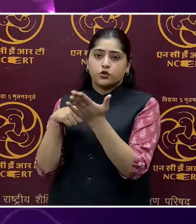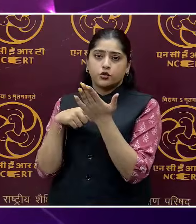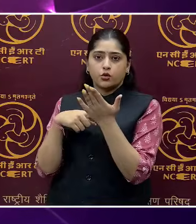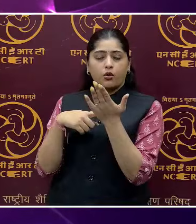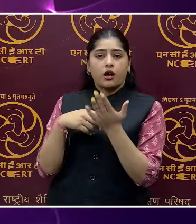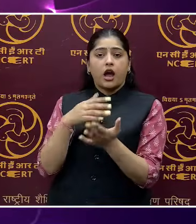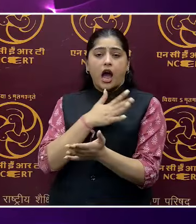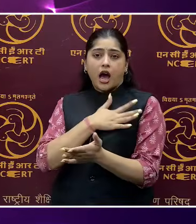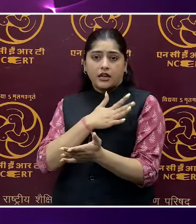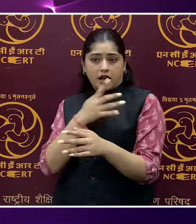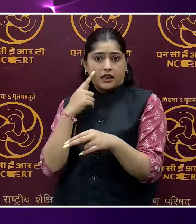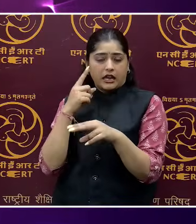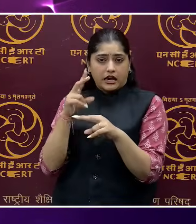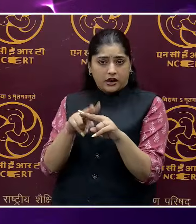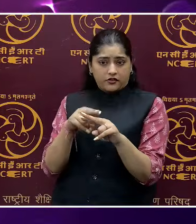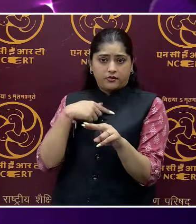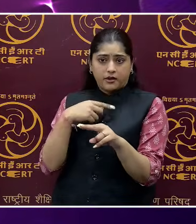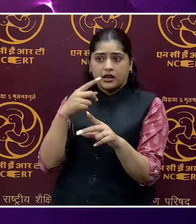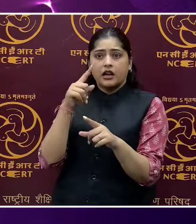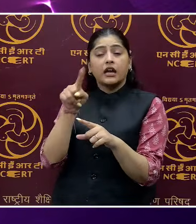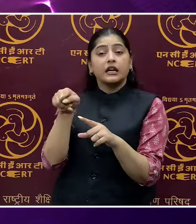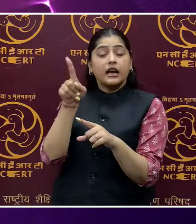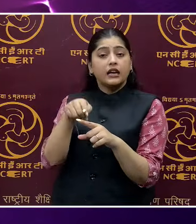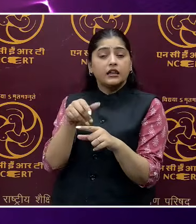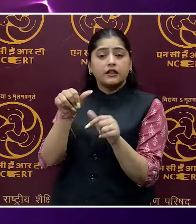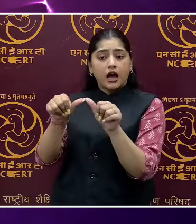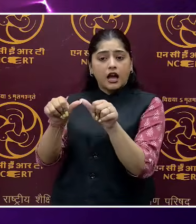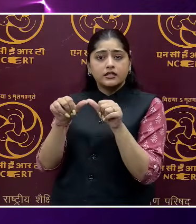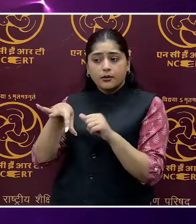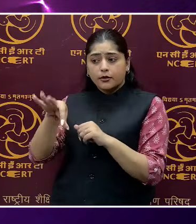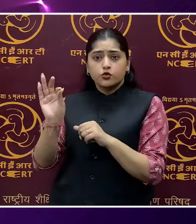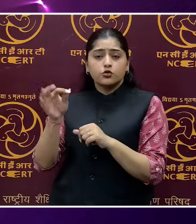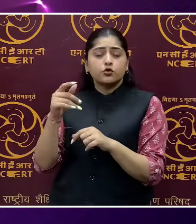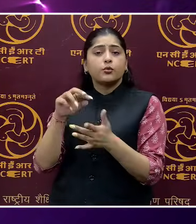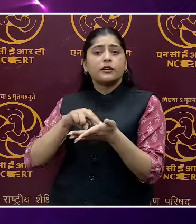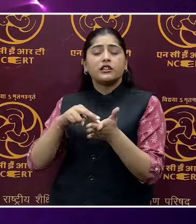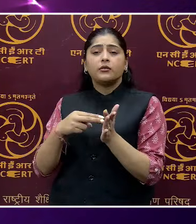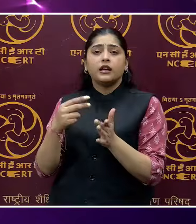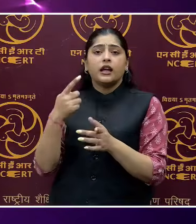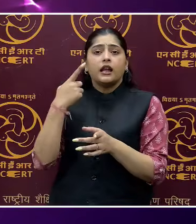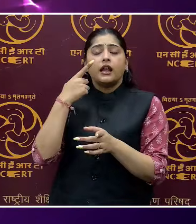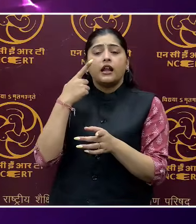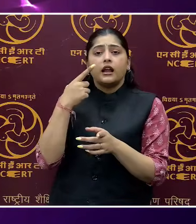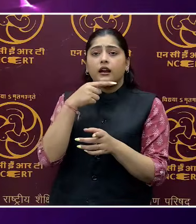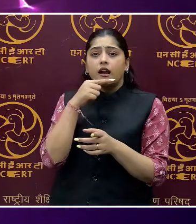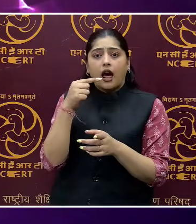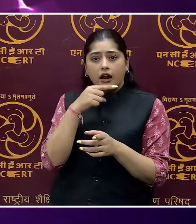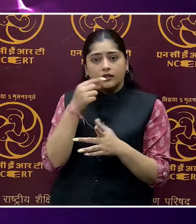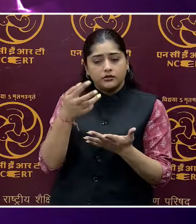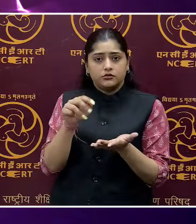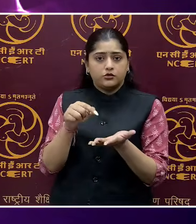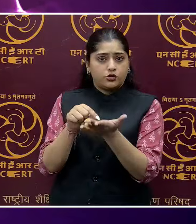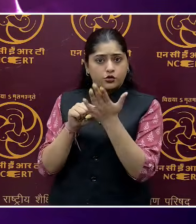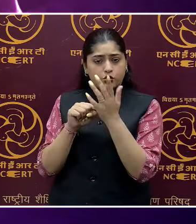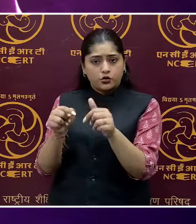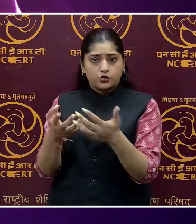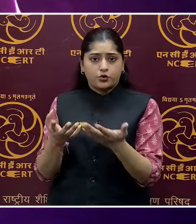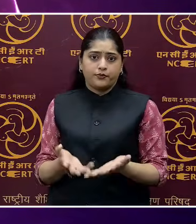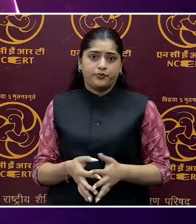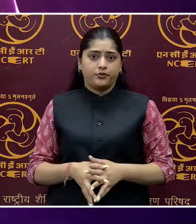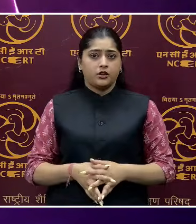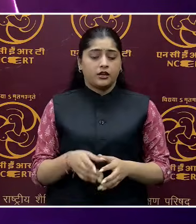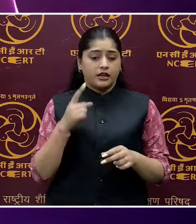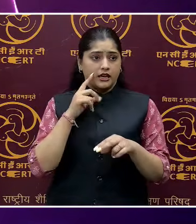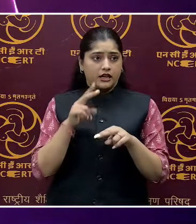show that this is the wrong one and the correct one is in green. Okay. Which of the following is highly compressible? See here, Gases. then it's